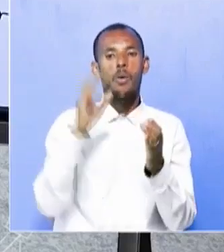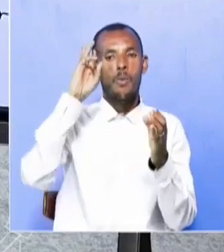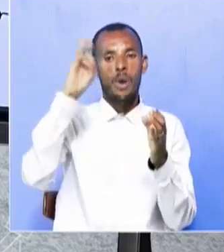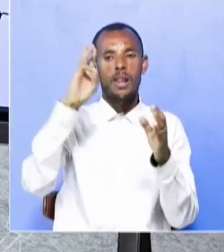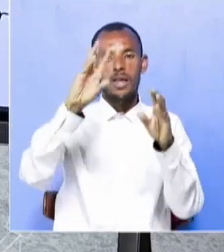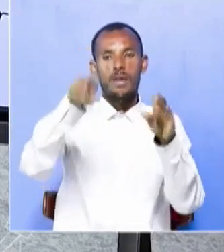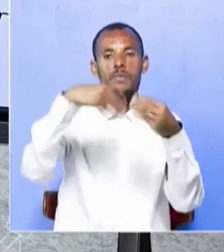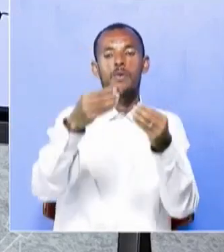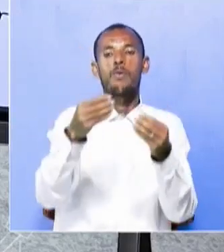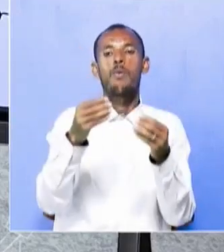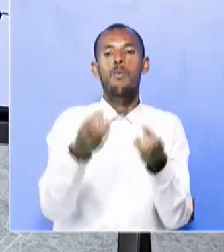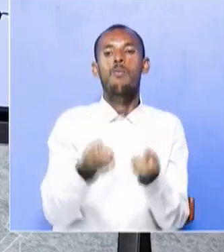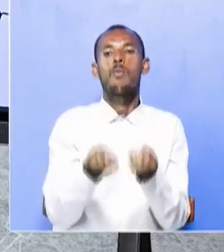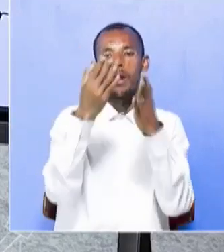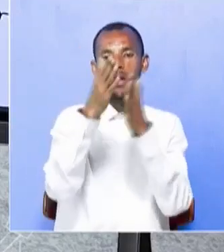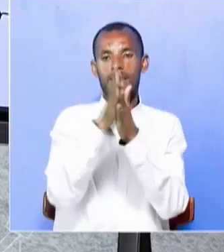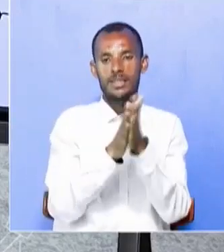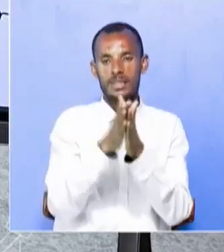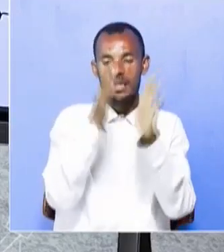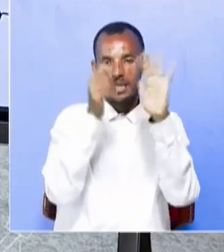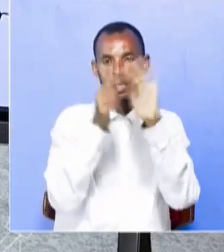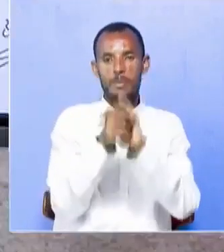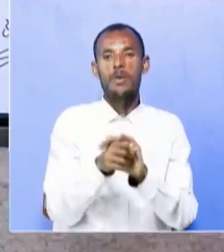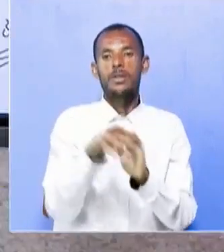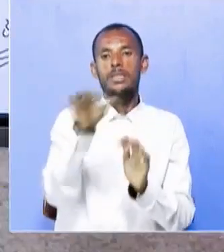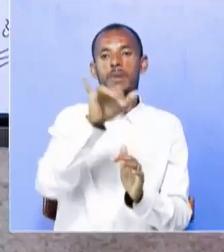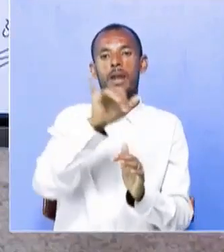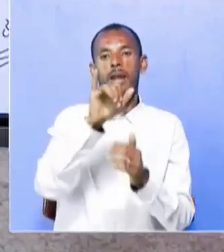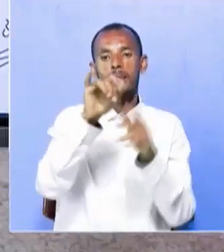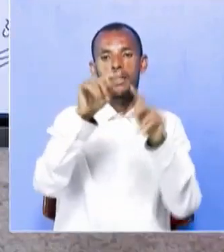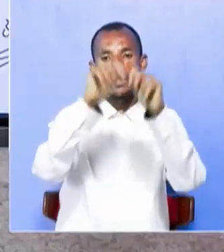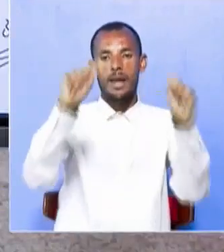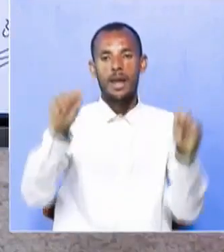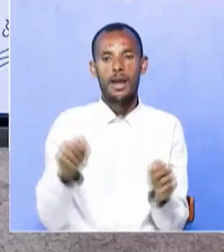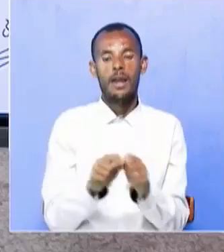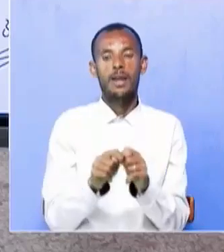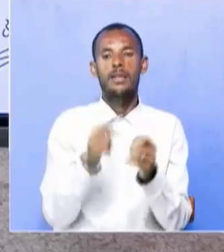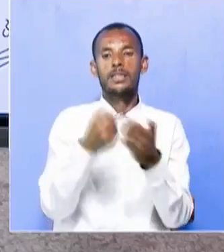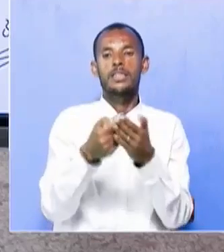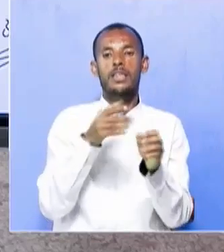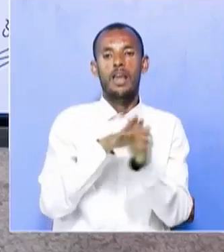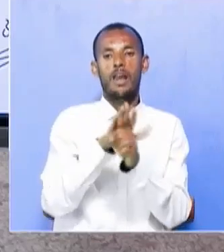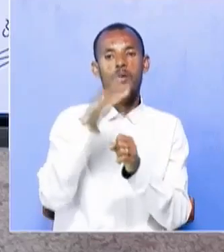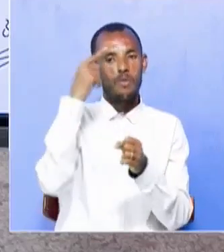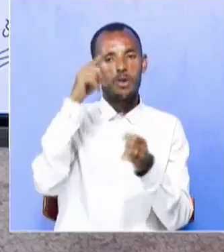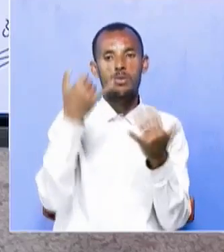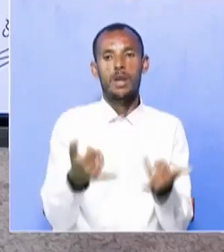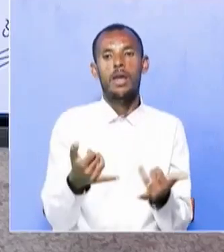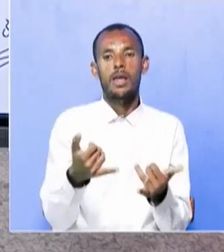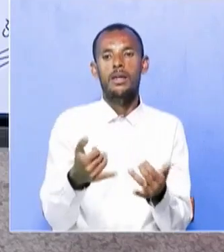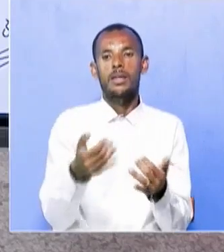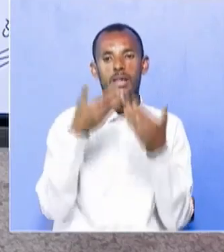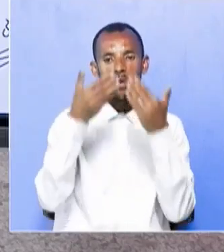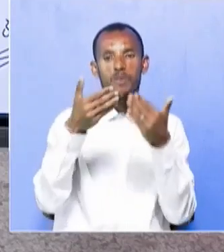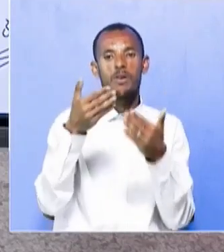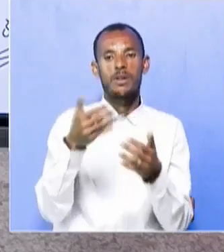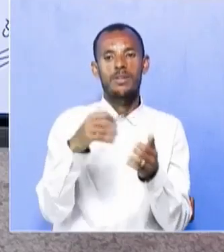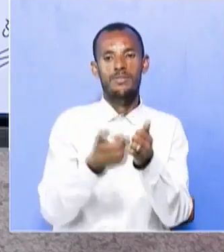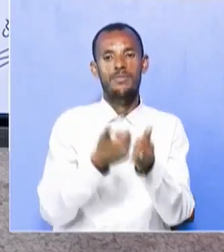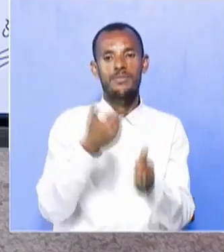more interesting examples on similar triangles. This is enough for today. Thank you for